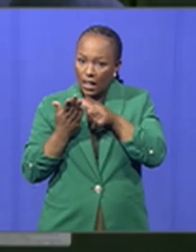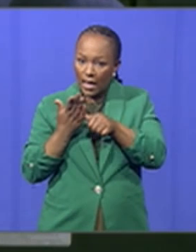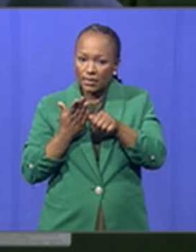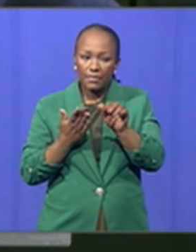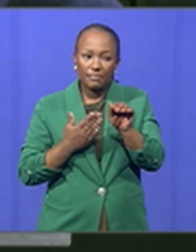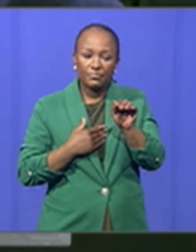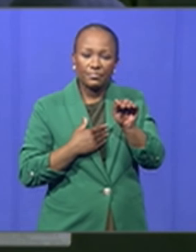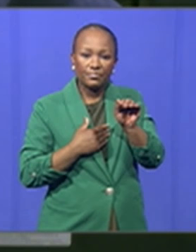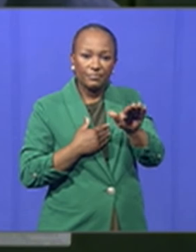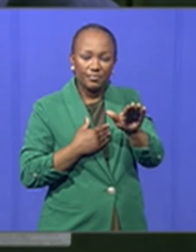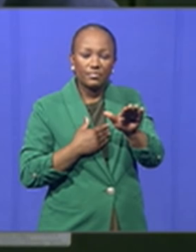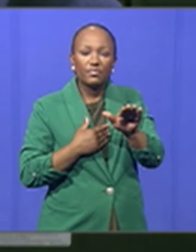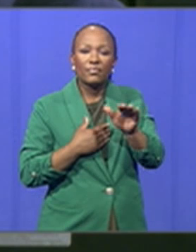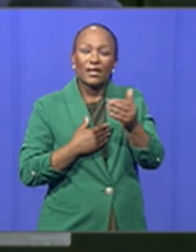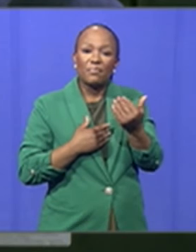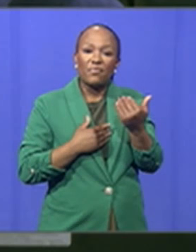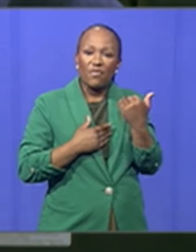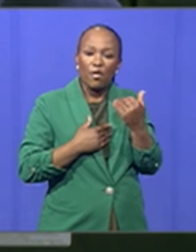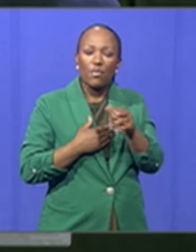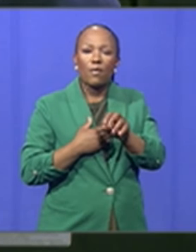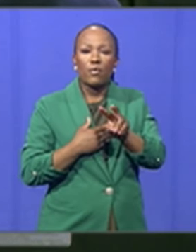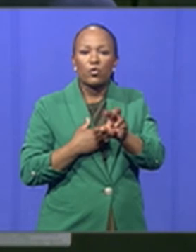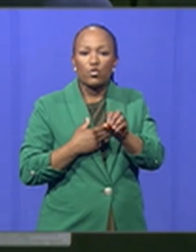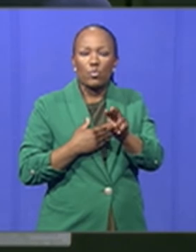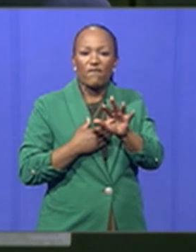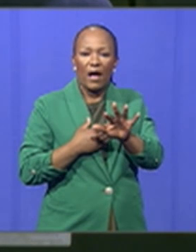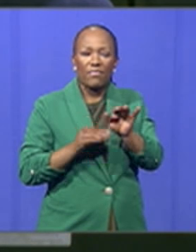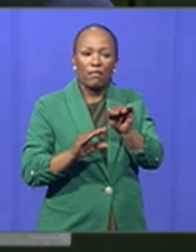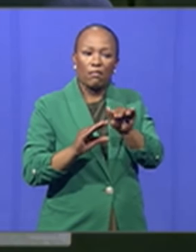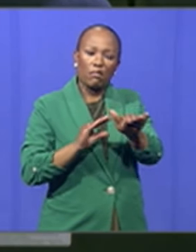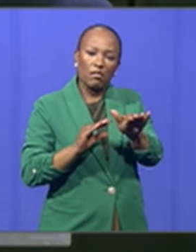ka la 21 Dibokwana 2025.